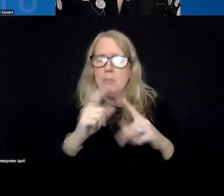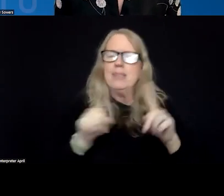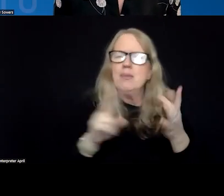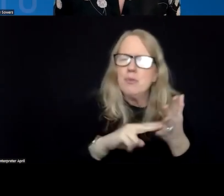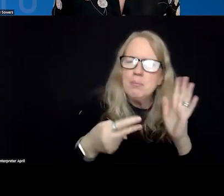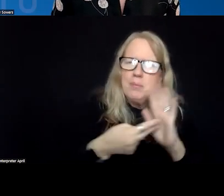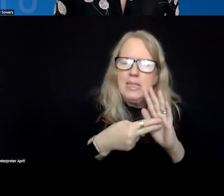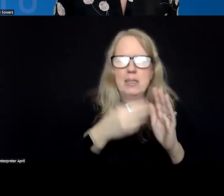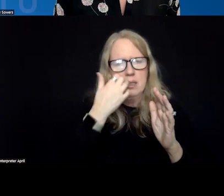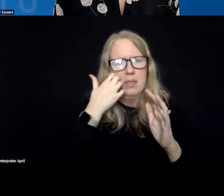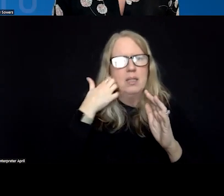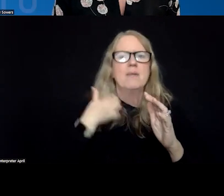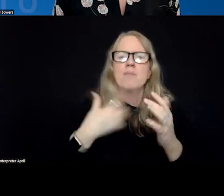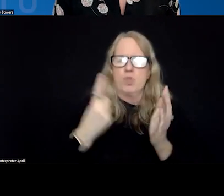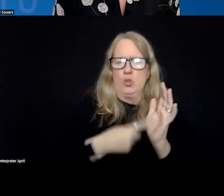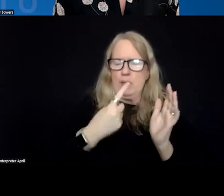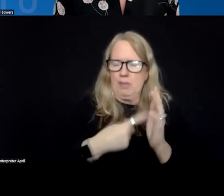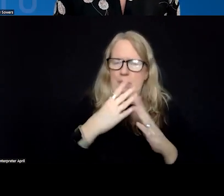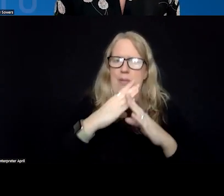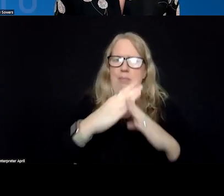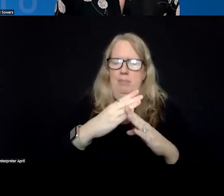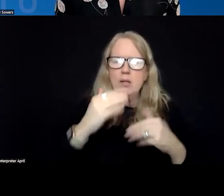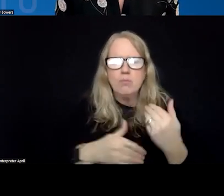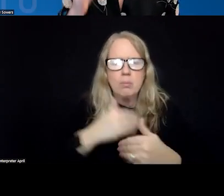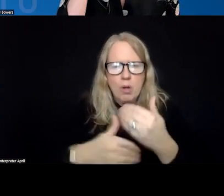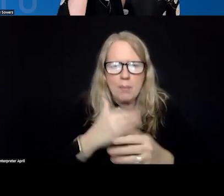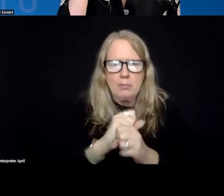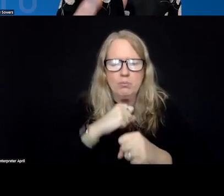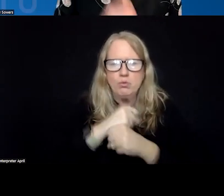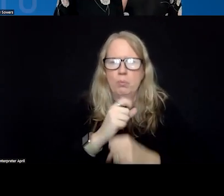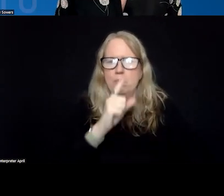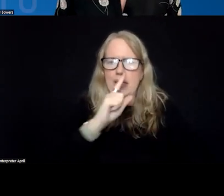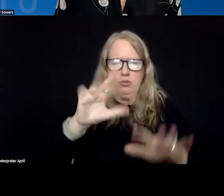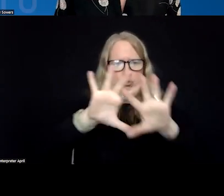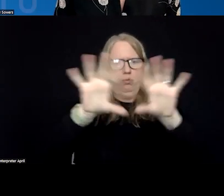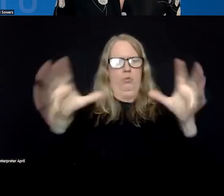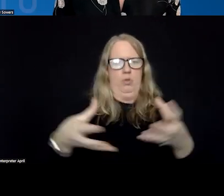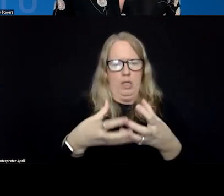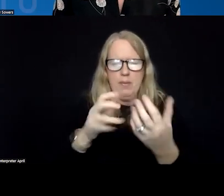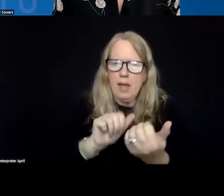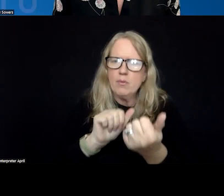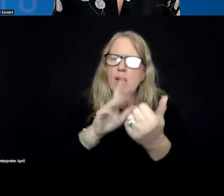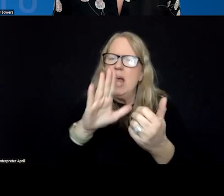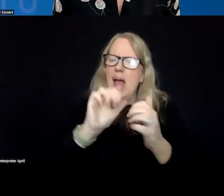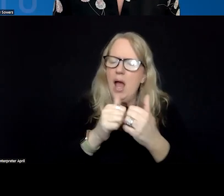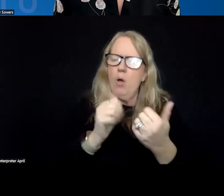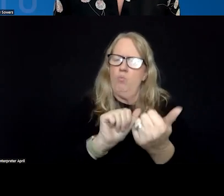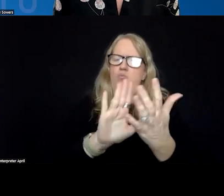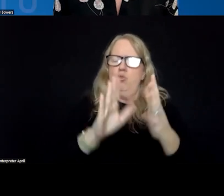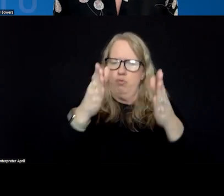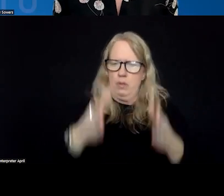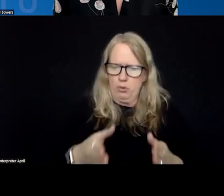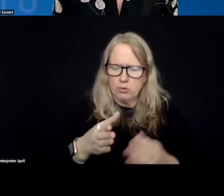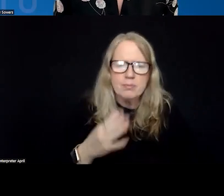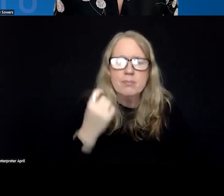has sometimes impeded progress in really making sure that there's a holistic and person-centered approach. And we're recognizing too that language